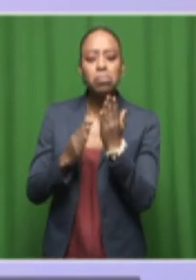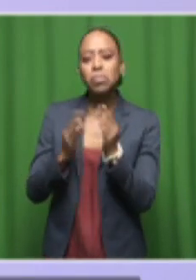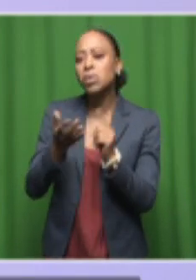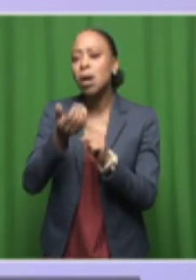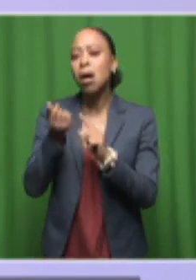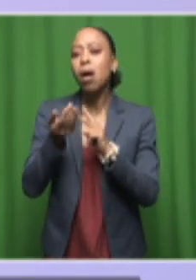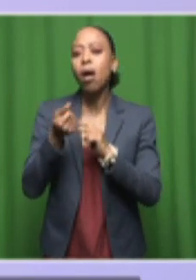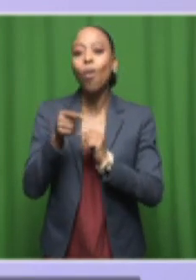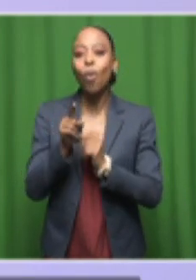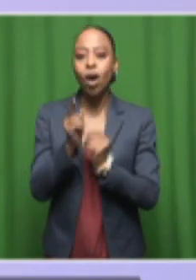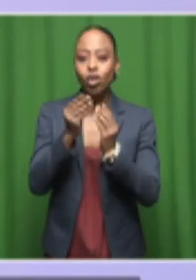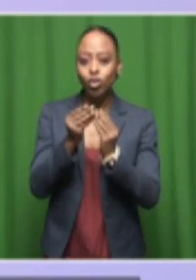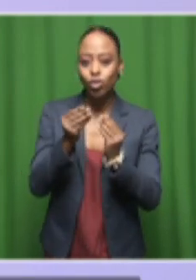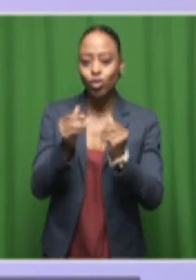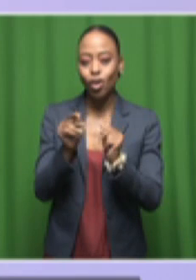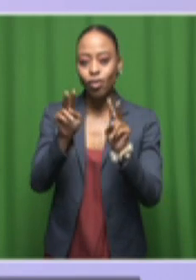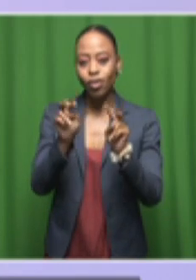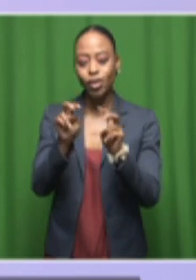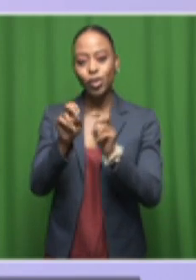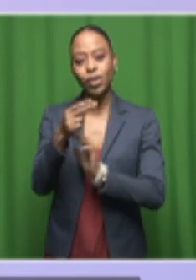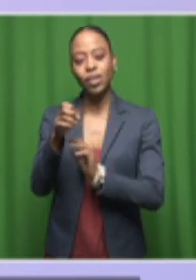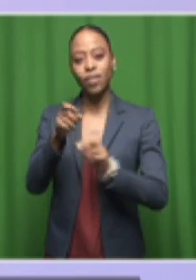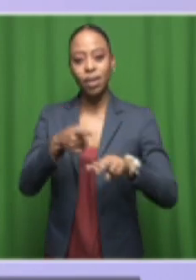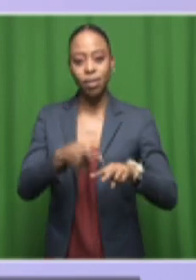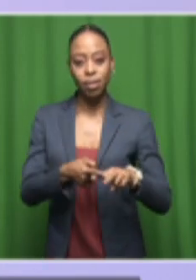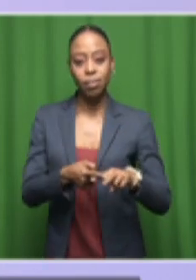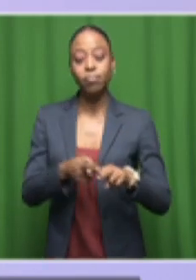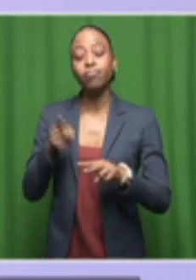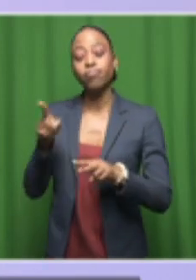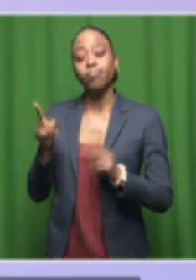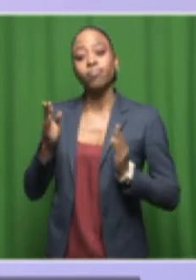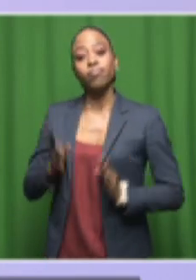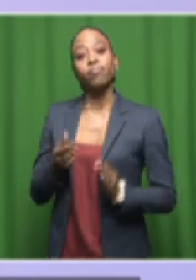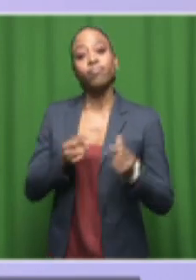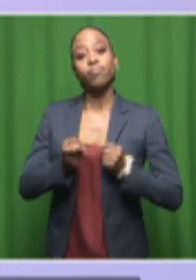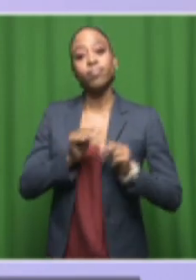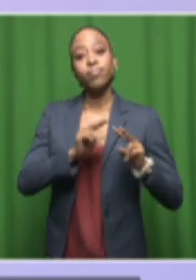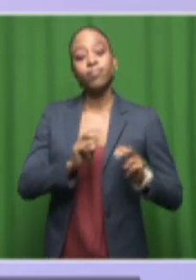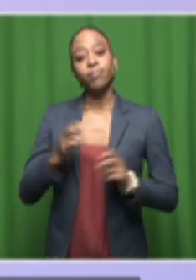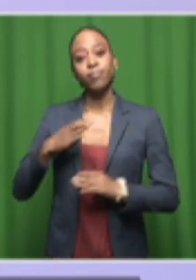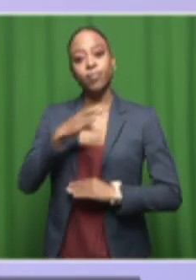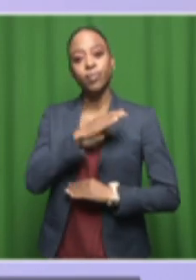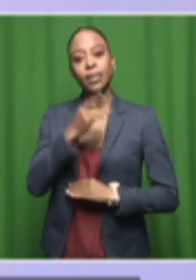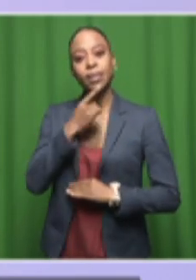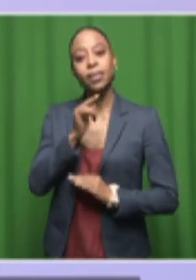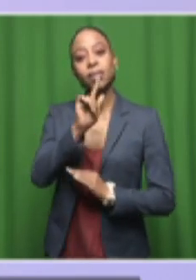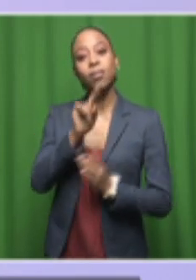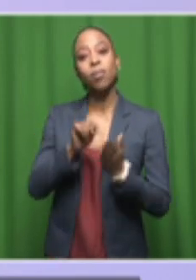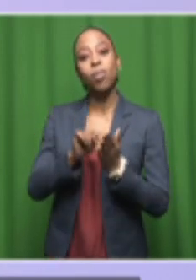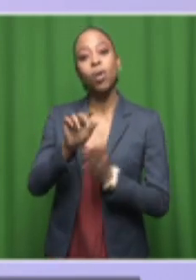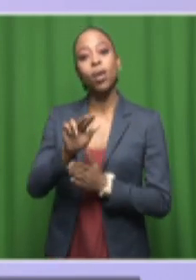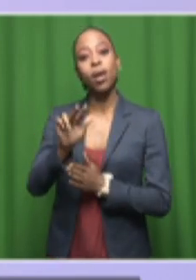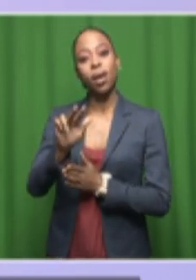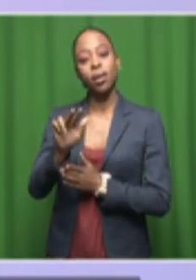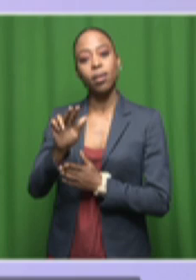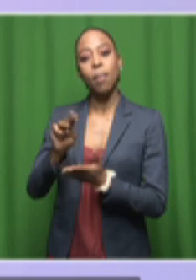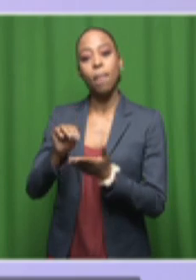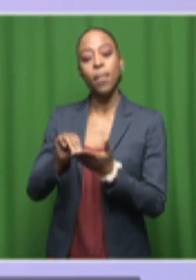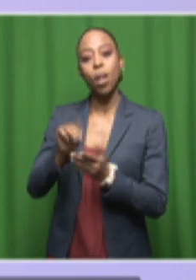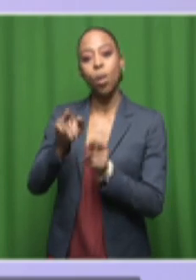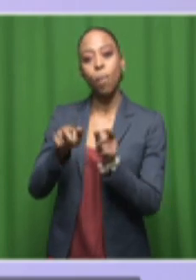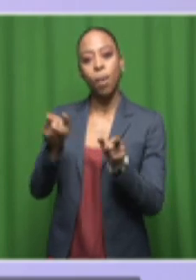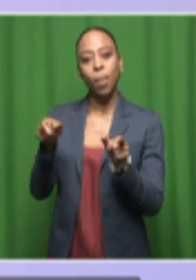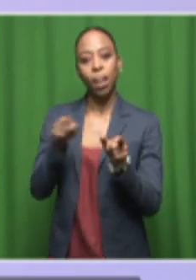AIDS. A survey conducted by the Human Science Research Council found that there were about 7.8 million people,